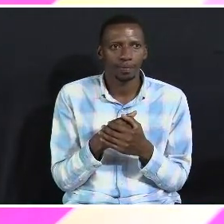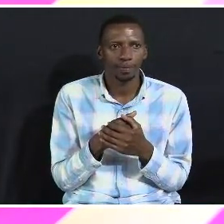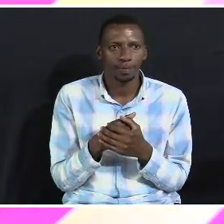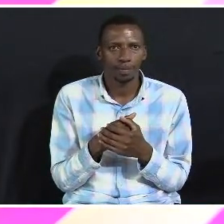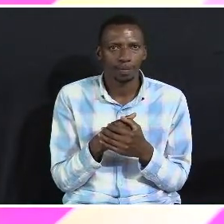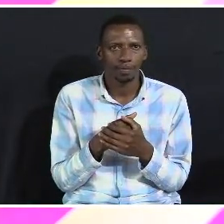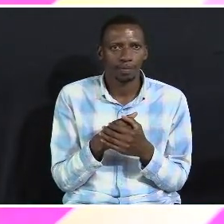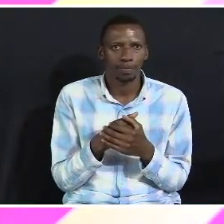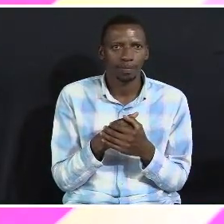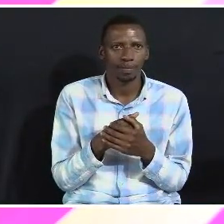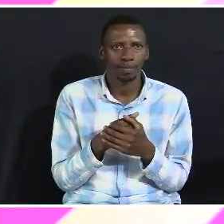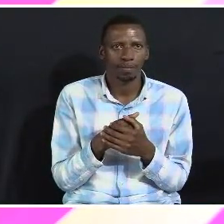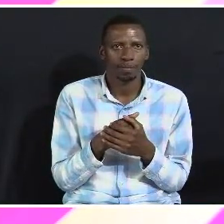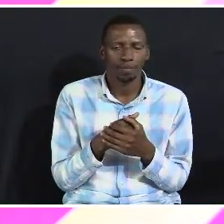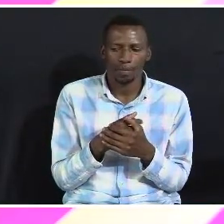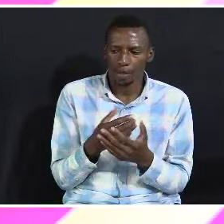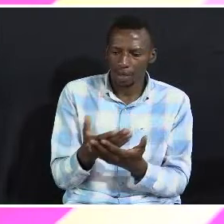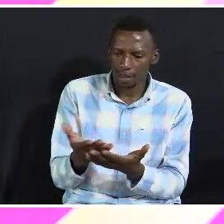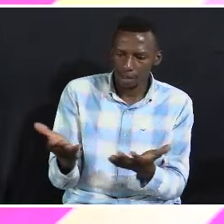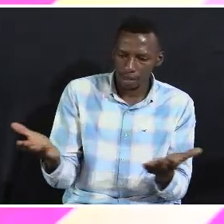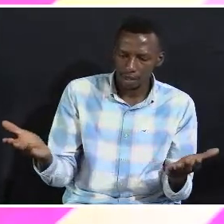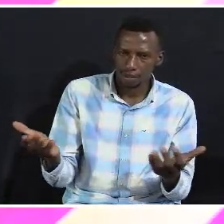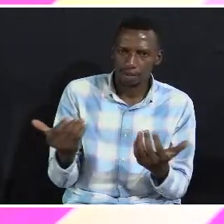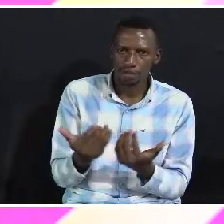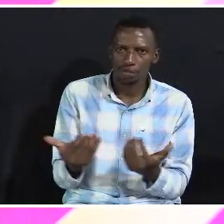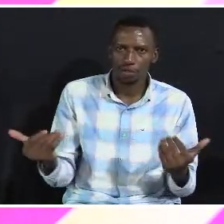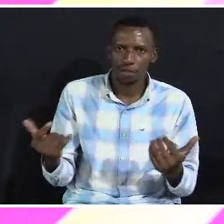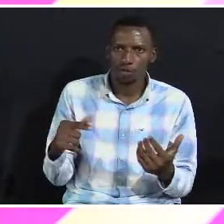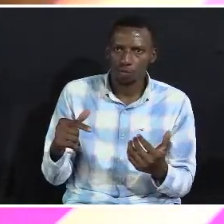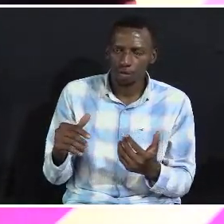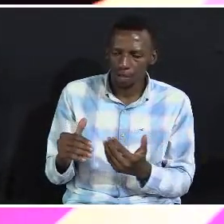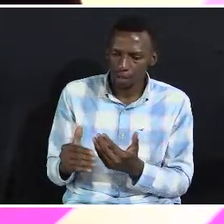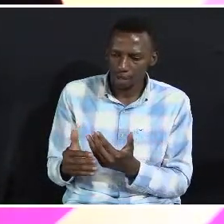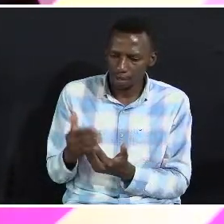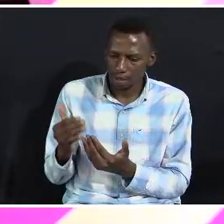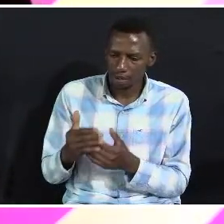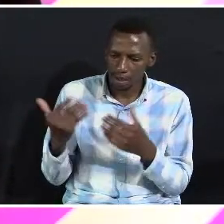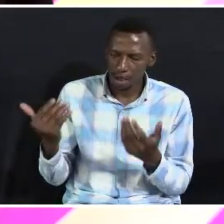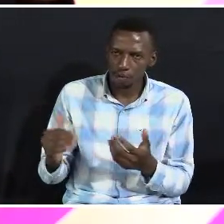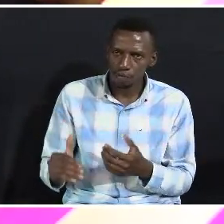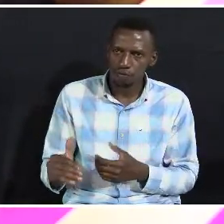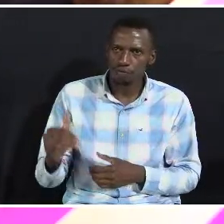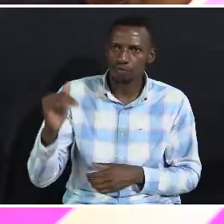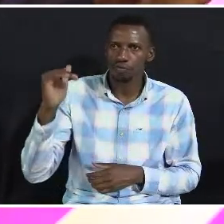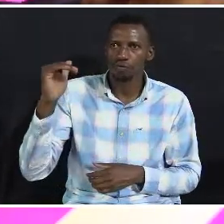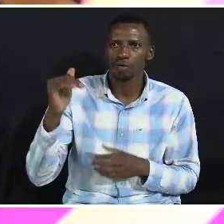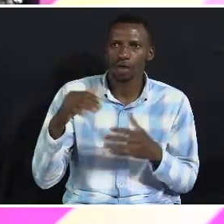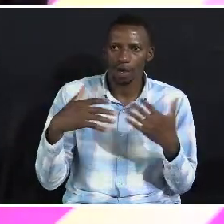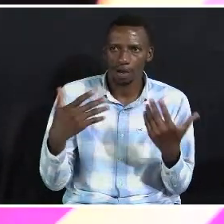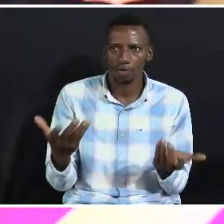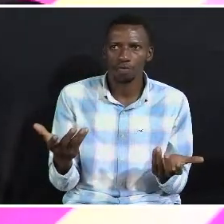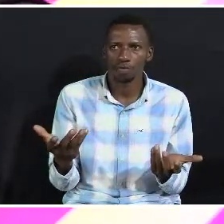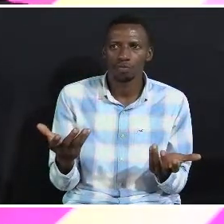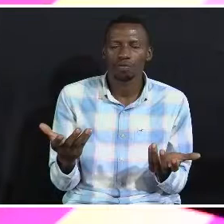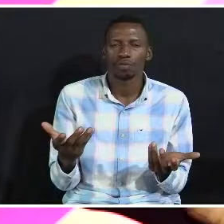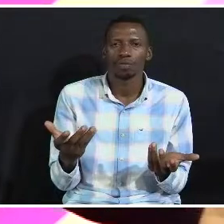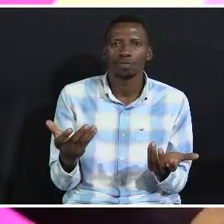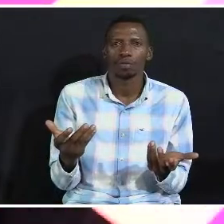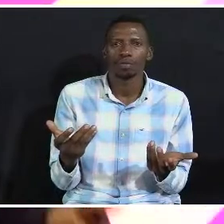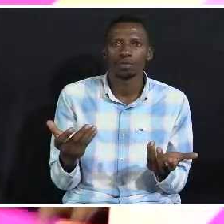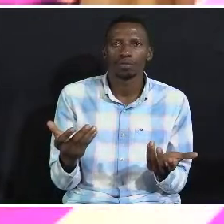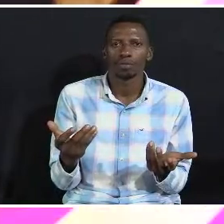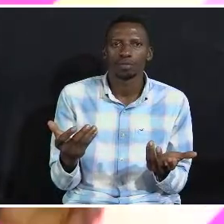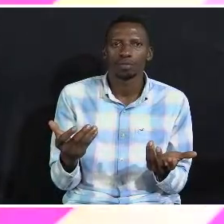How have we brought up these children? We are not addressing it. We are only addressing